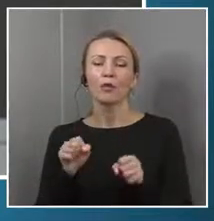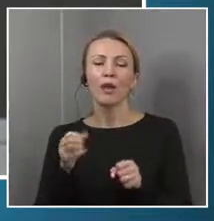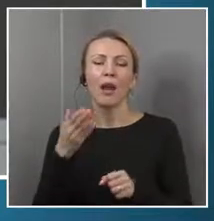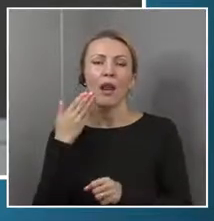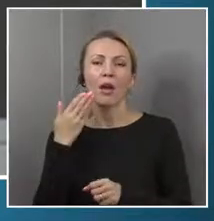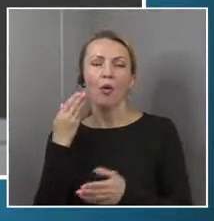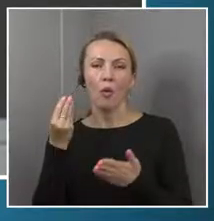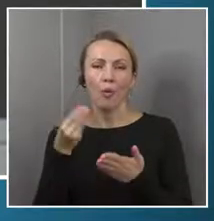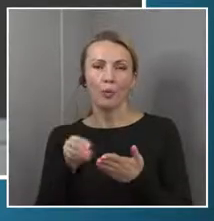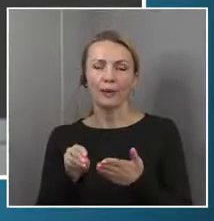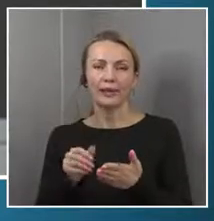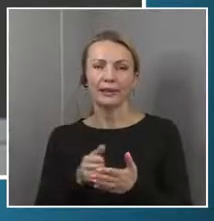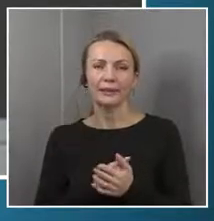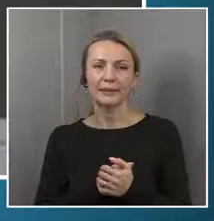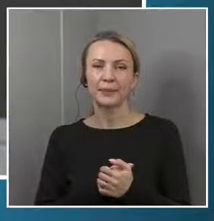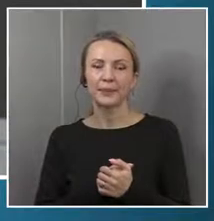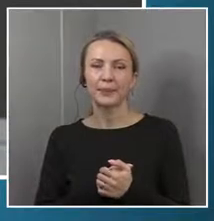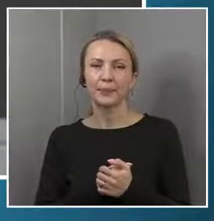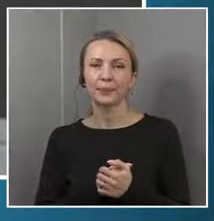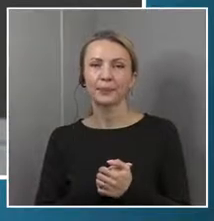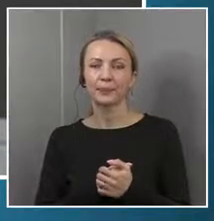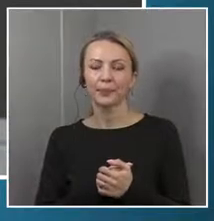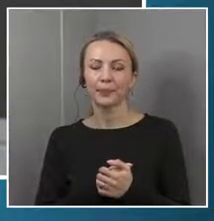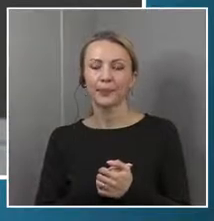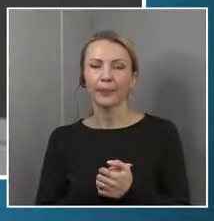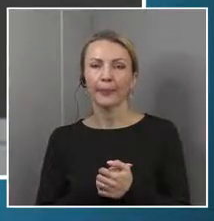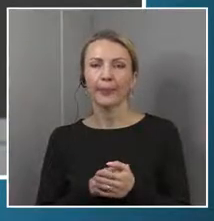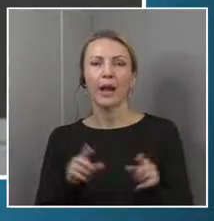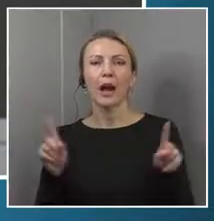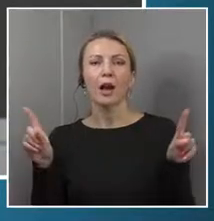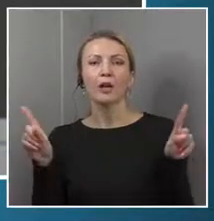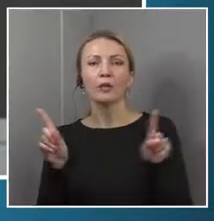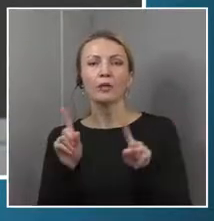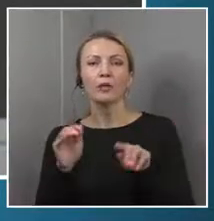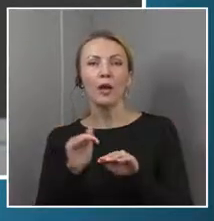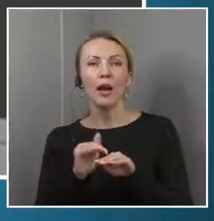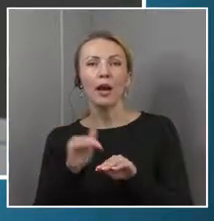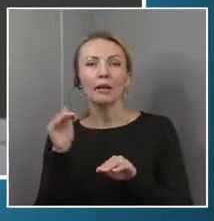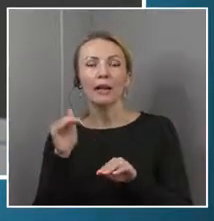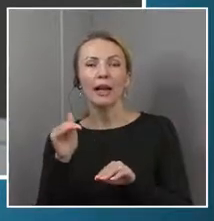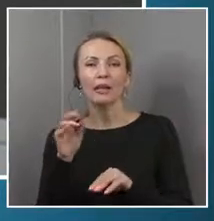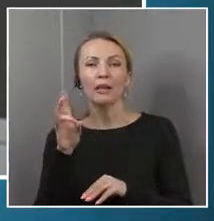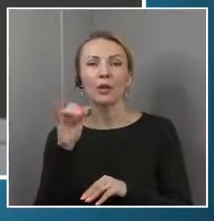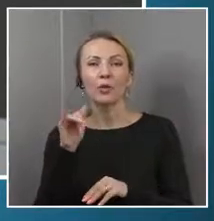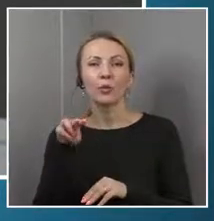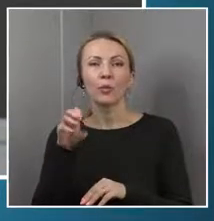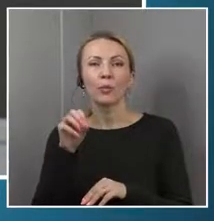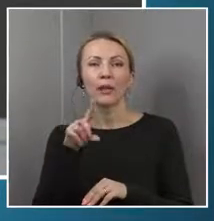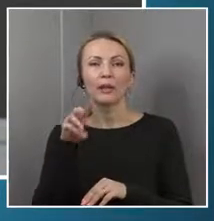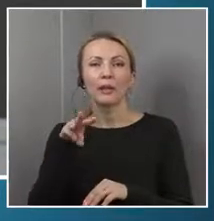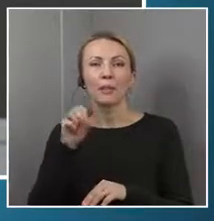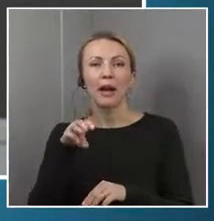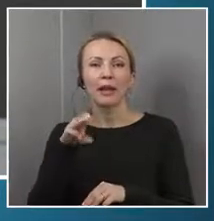They used to be the most available European coins until recently.